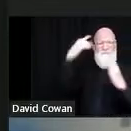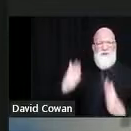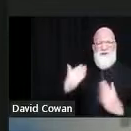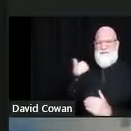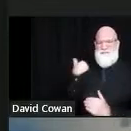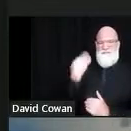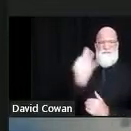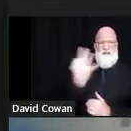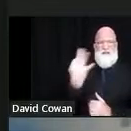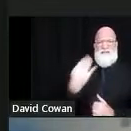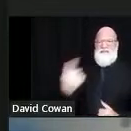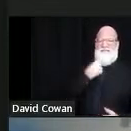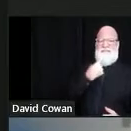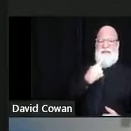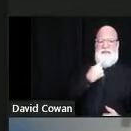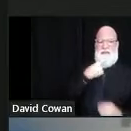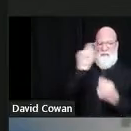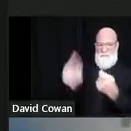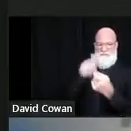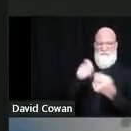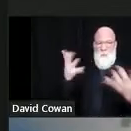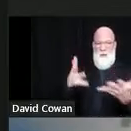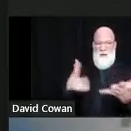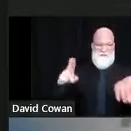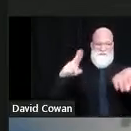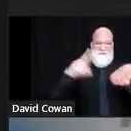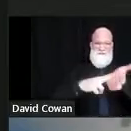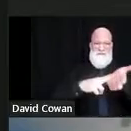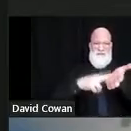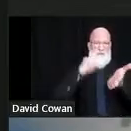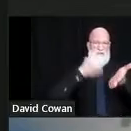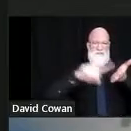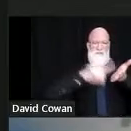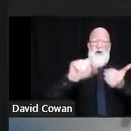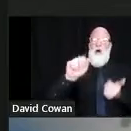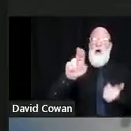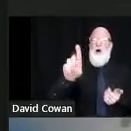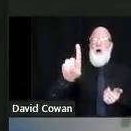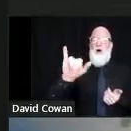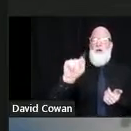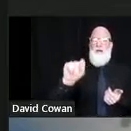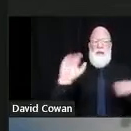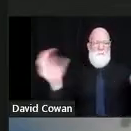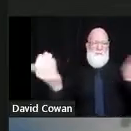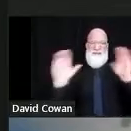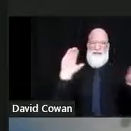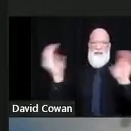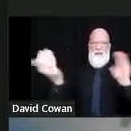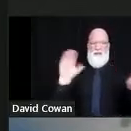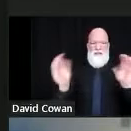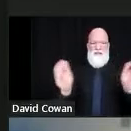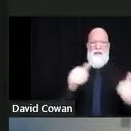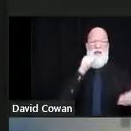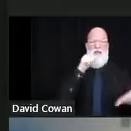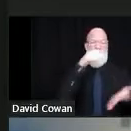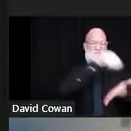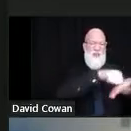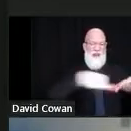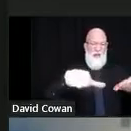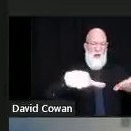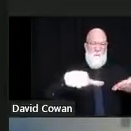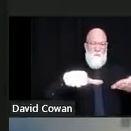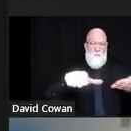signature audit essentially comparing the absentee ballot envelopes that are stored for two years by the counties to the